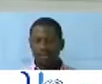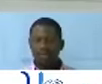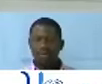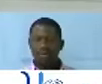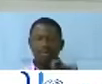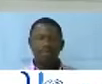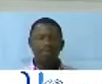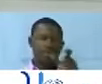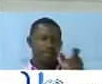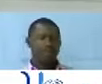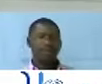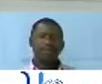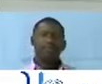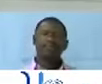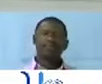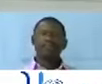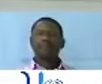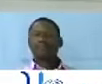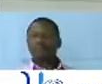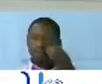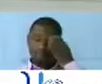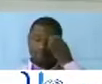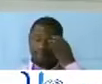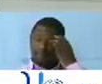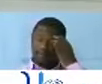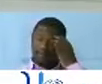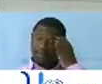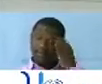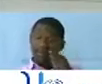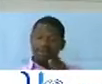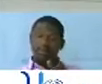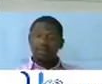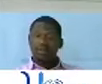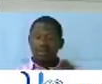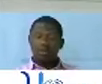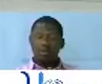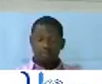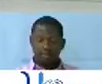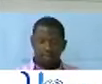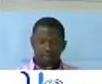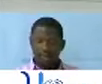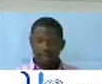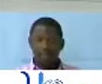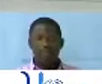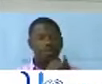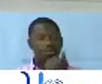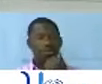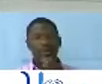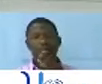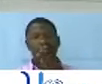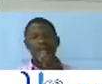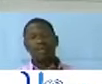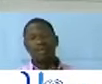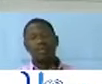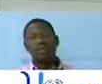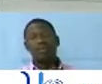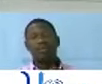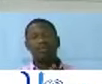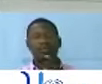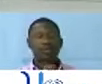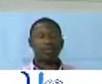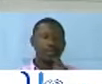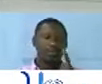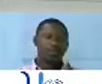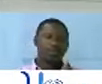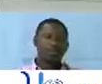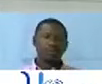xamne ni mom la doon feñal jexé. This is page 30 to 31. Li nak moy foy fanwer ak ben ci